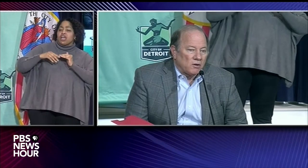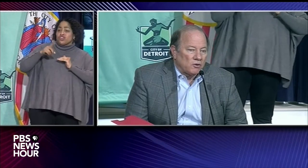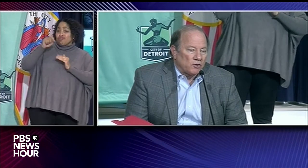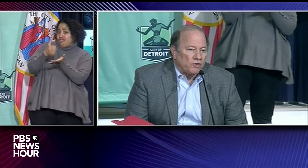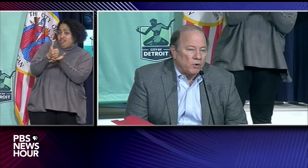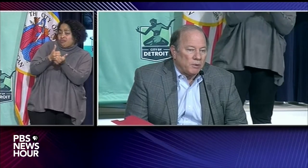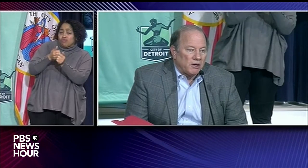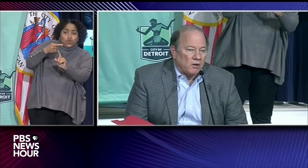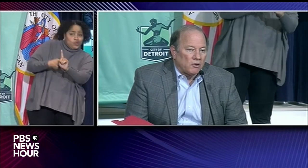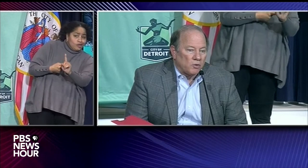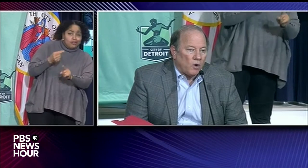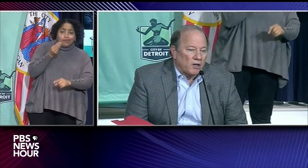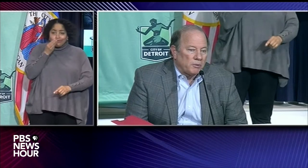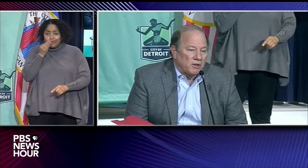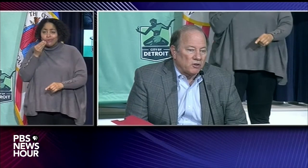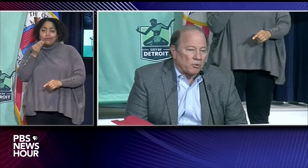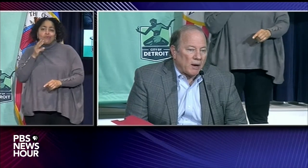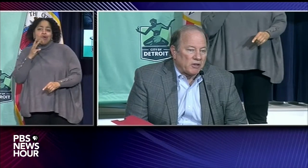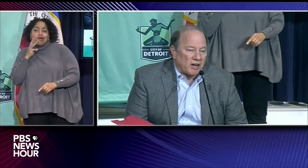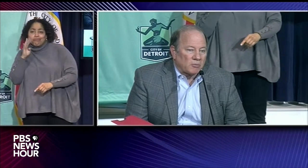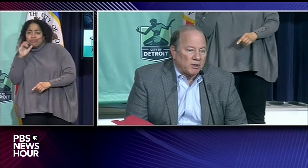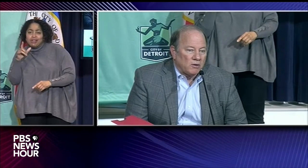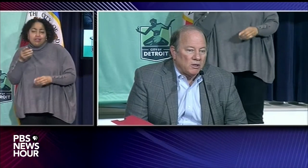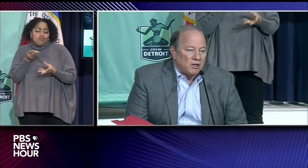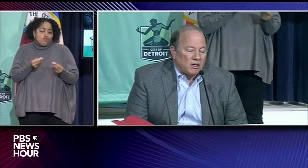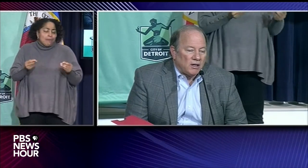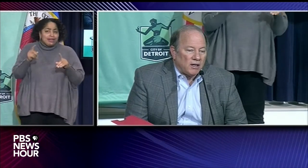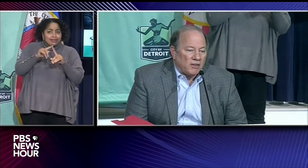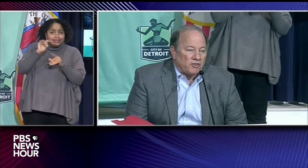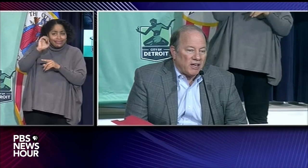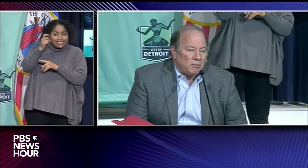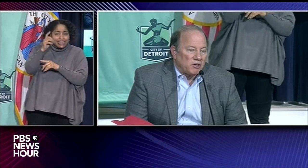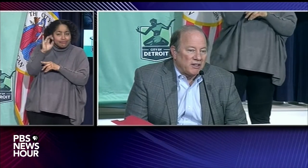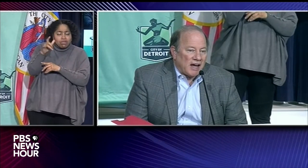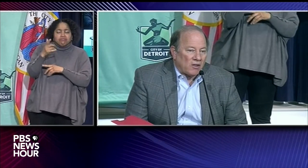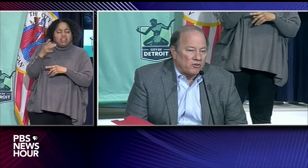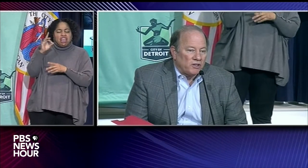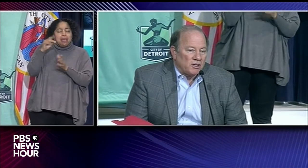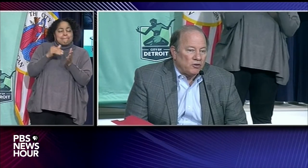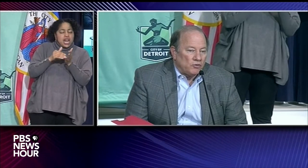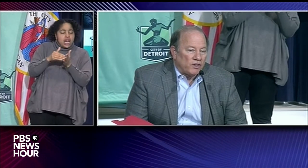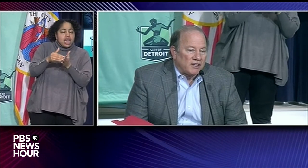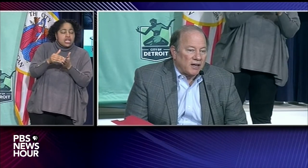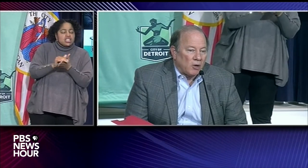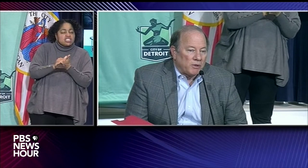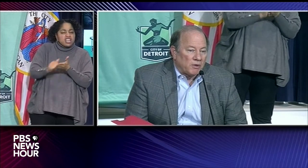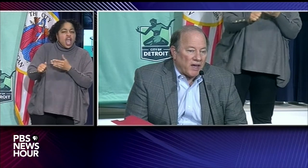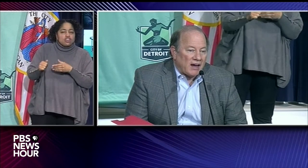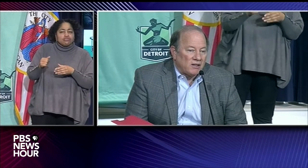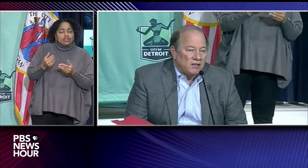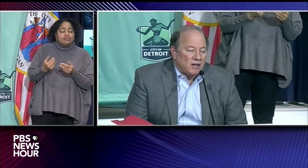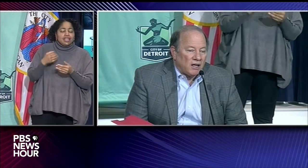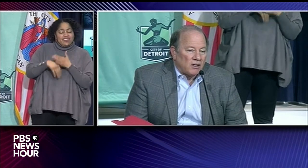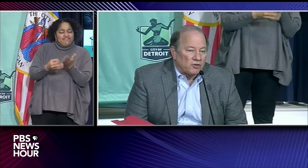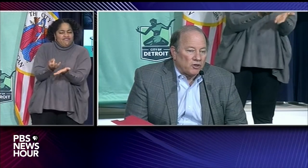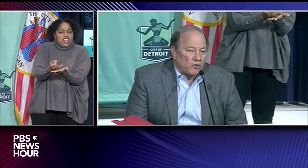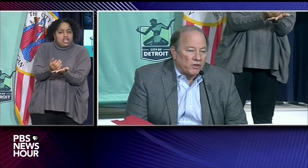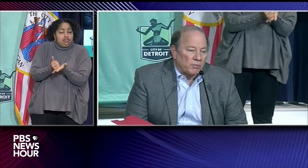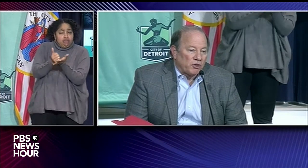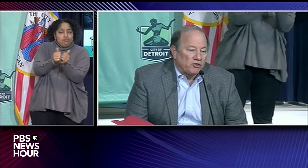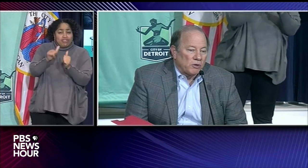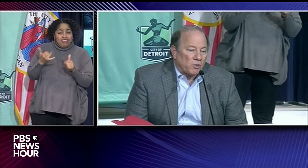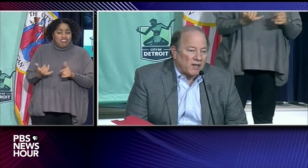bill, your food bill, your water bill, your property tax bill, there's $8 million in new funding to help you. With that, I'll turn